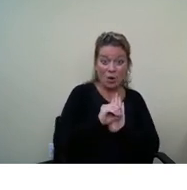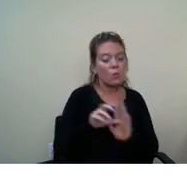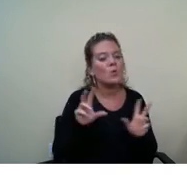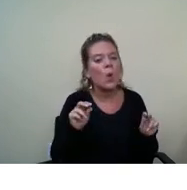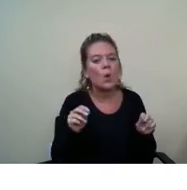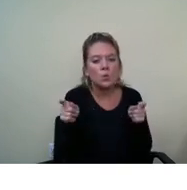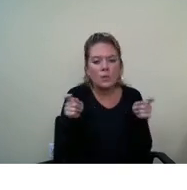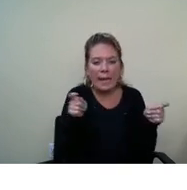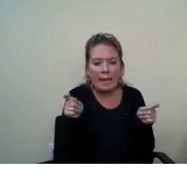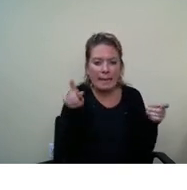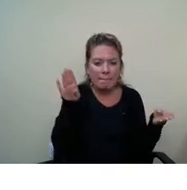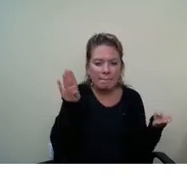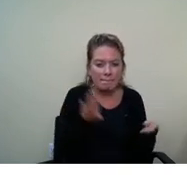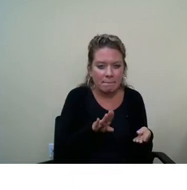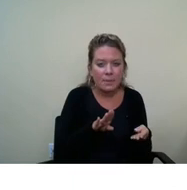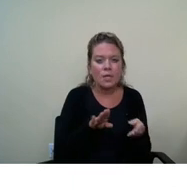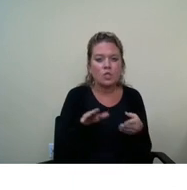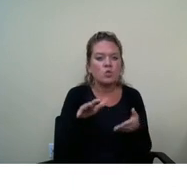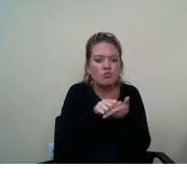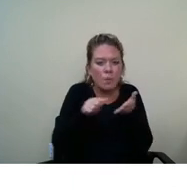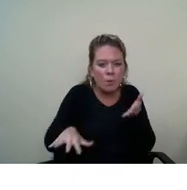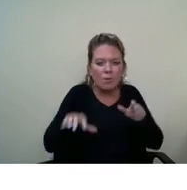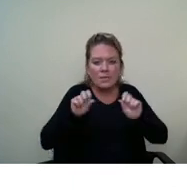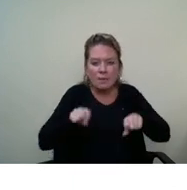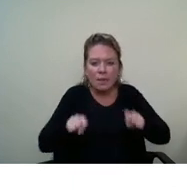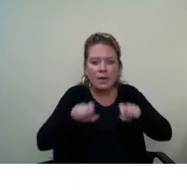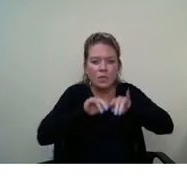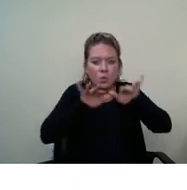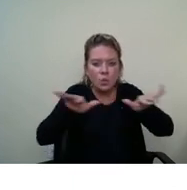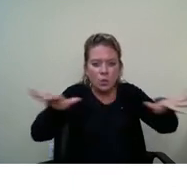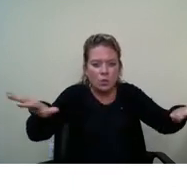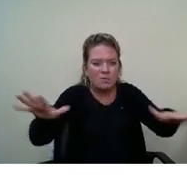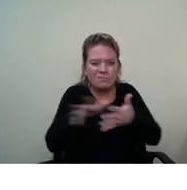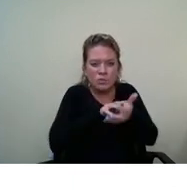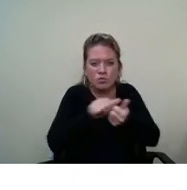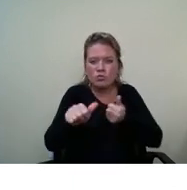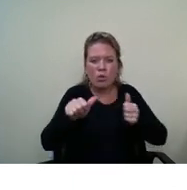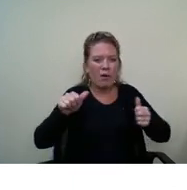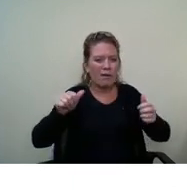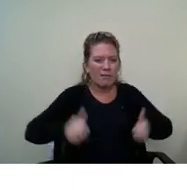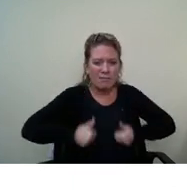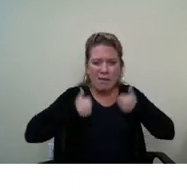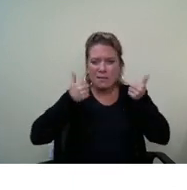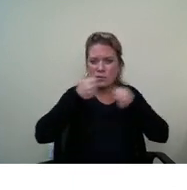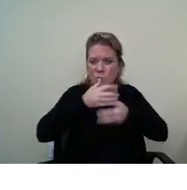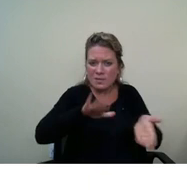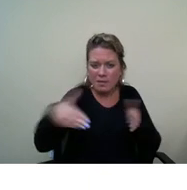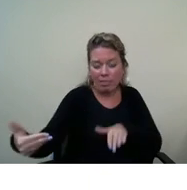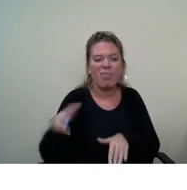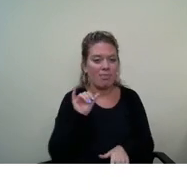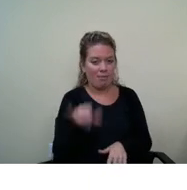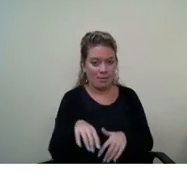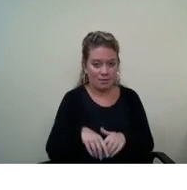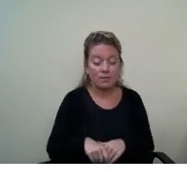to defang it, to remove its ability to cause serious disease, hospitalization, and death. It helps to look at the different outcomes of an exposure